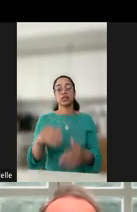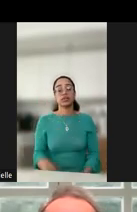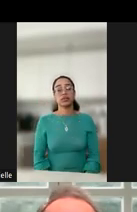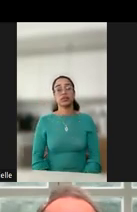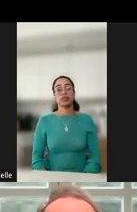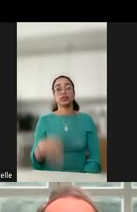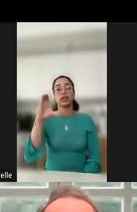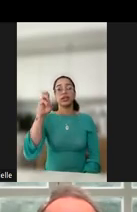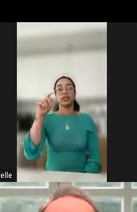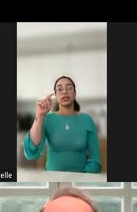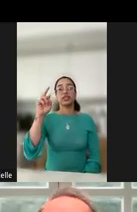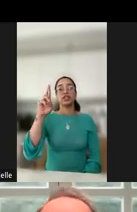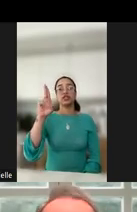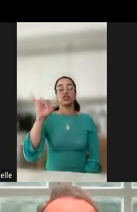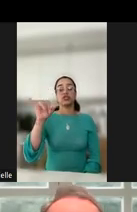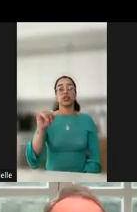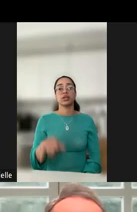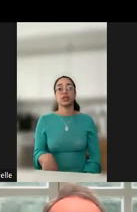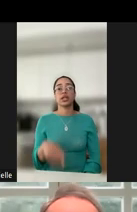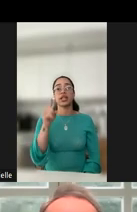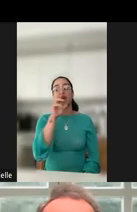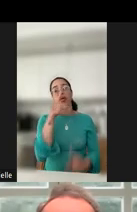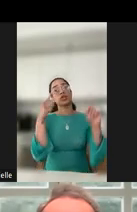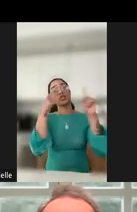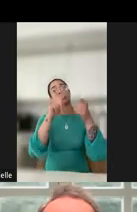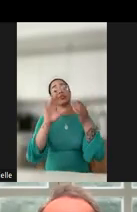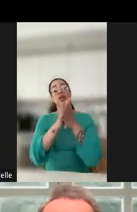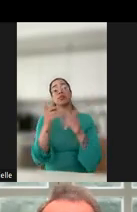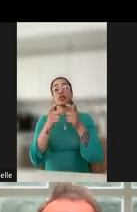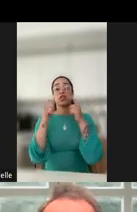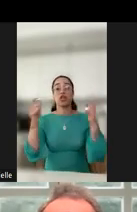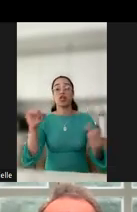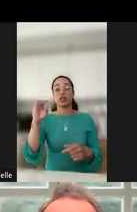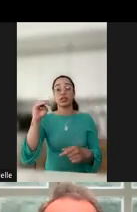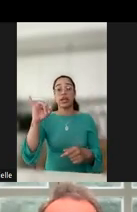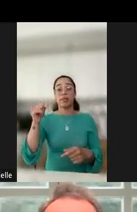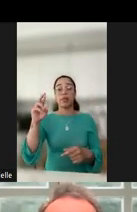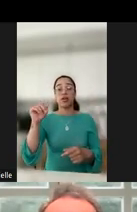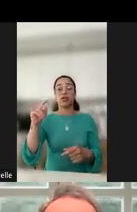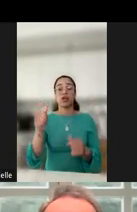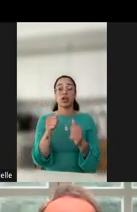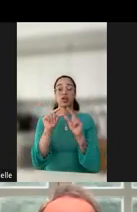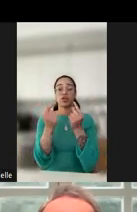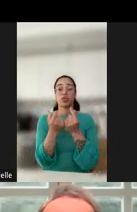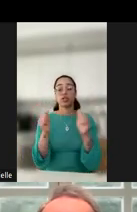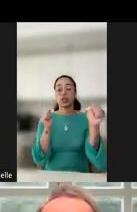non-Hispanic Asians are projected to become the largest immigrant group in the country, surpassing Hispanics in